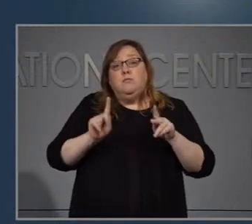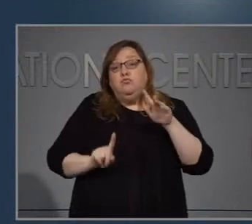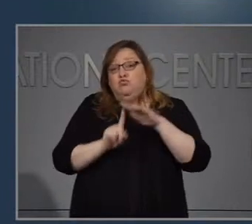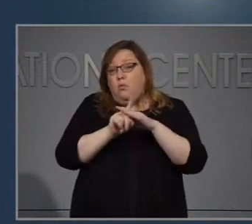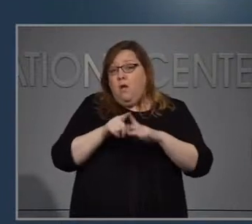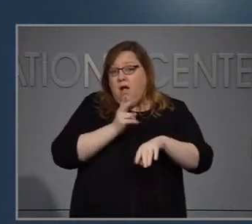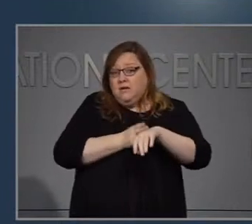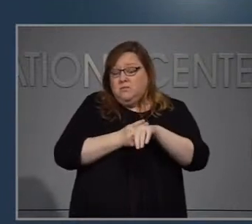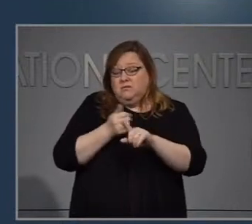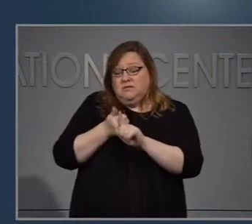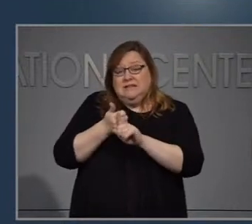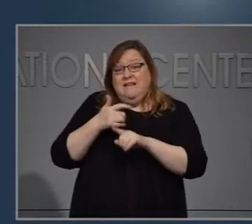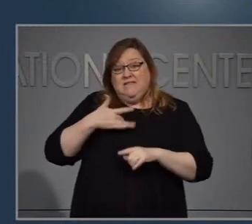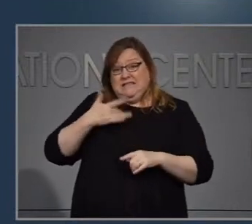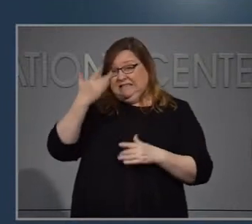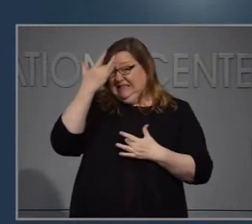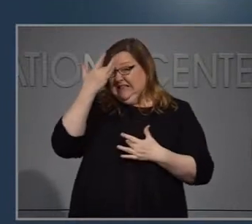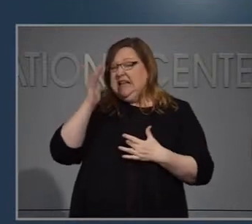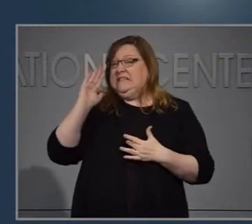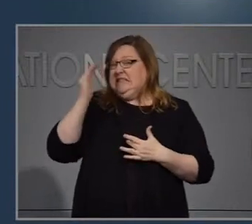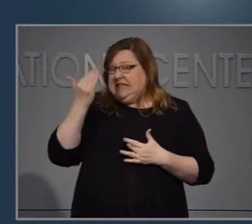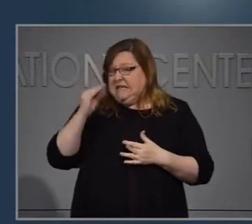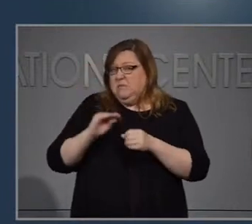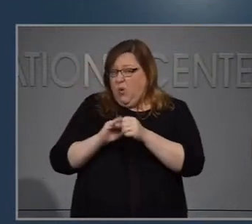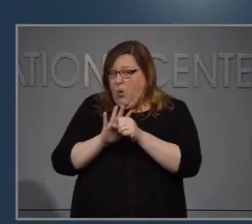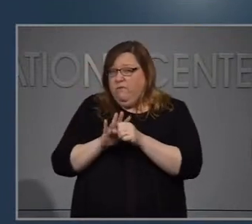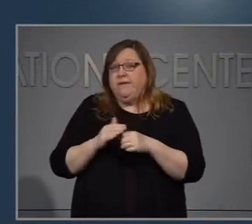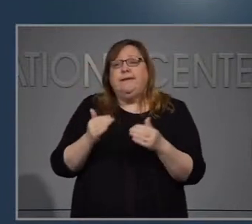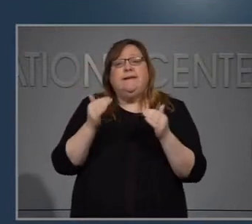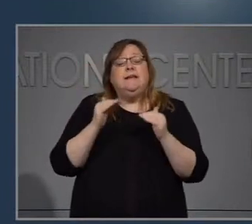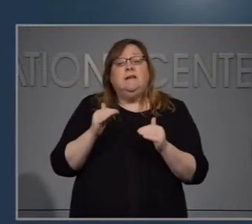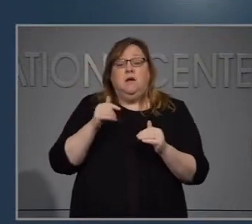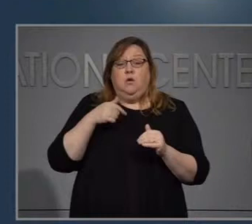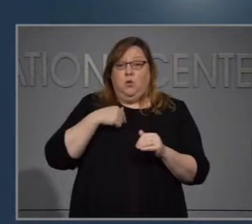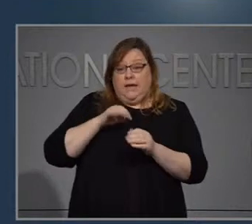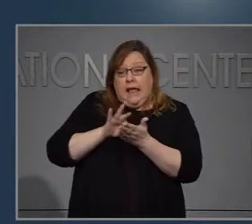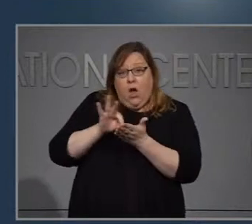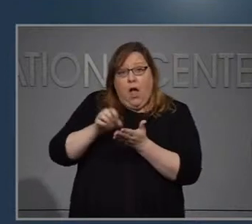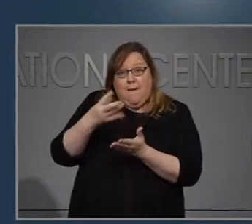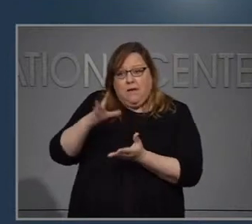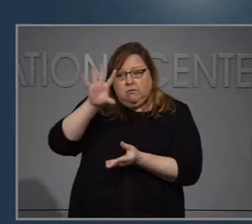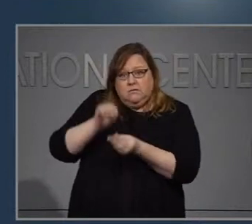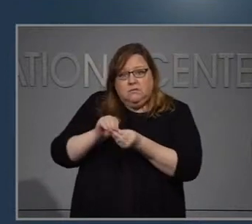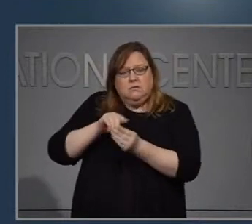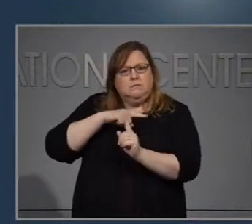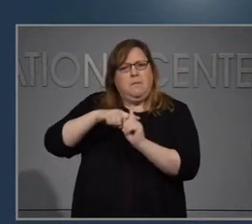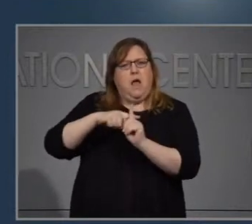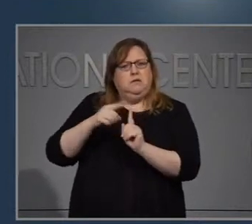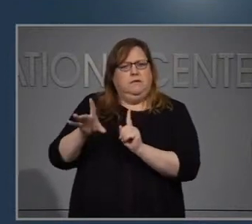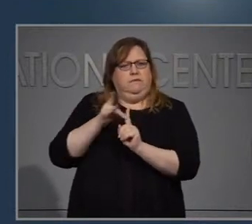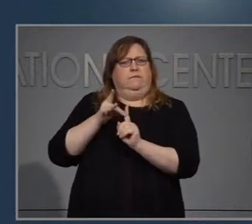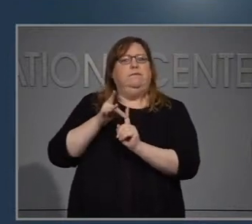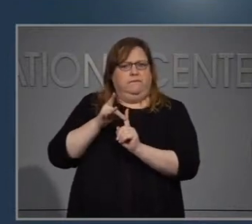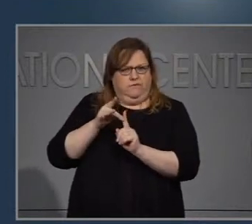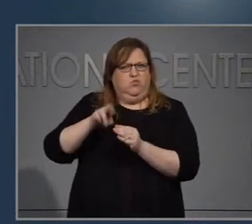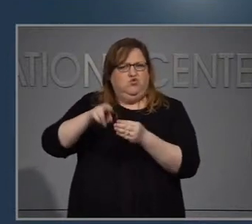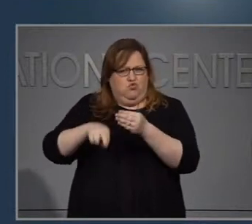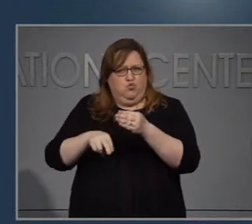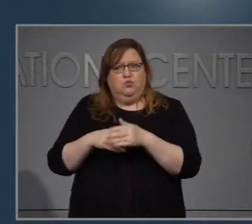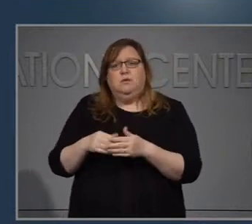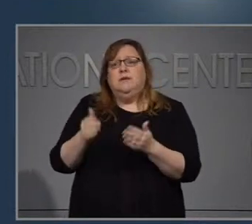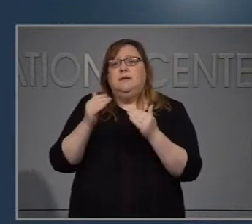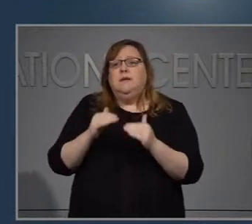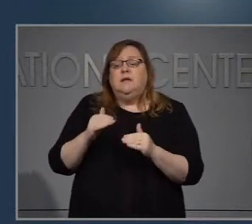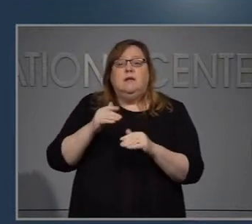percentage of total tests, and hospitalizations. Again, we must look at these indicators as a whole package, not any